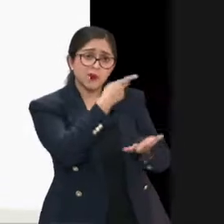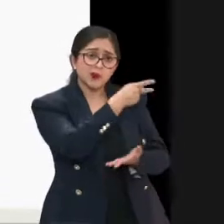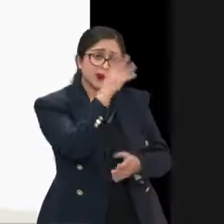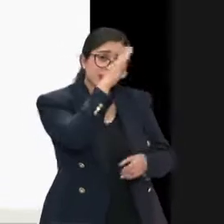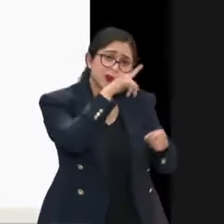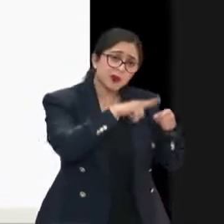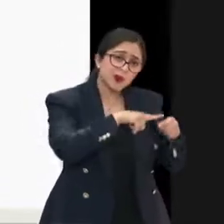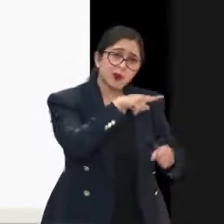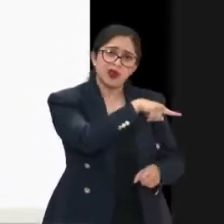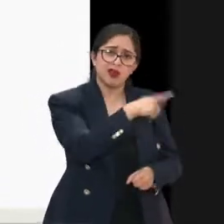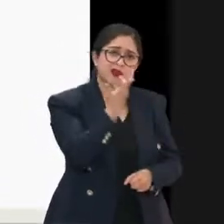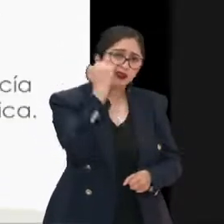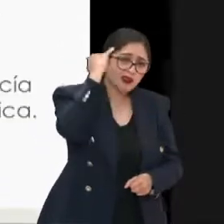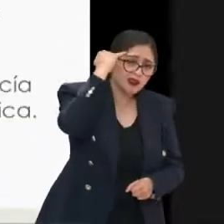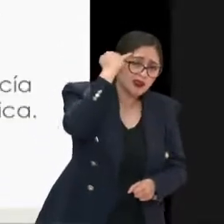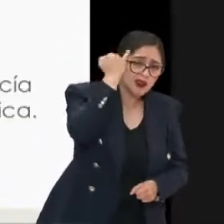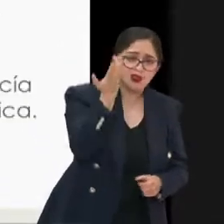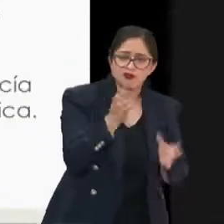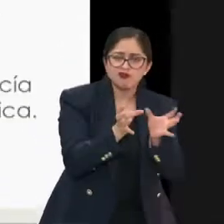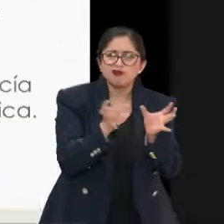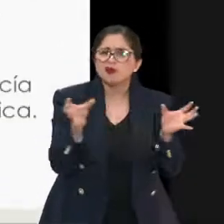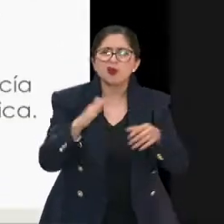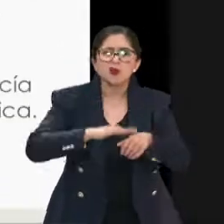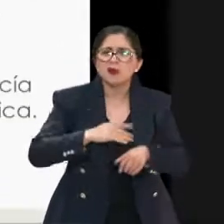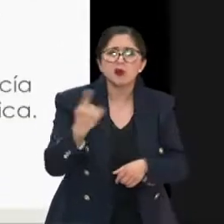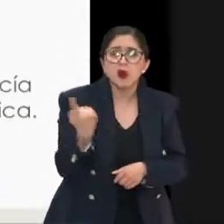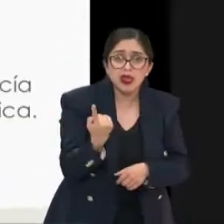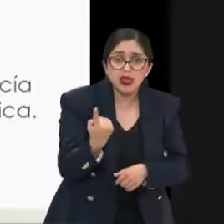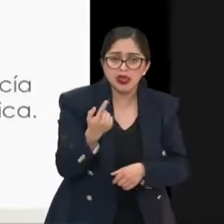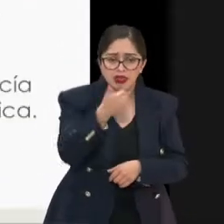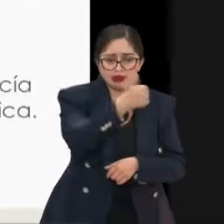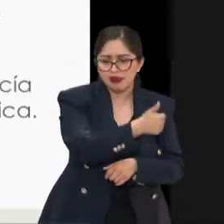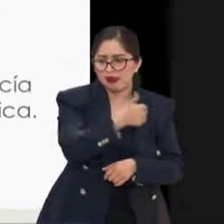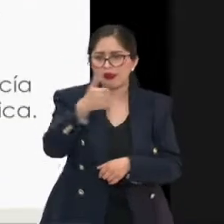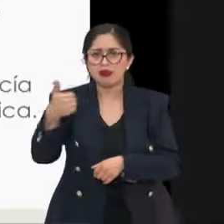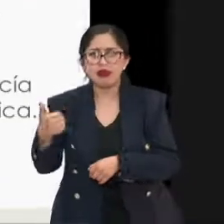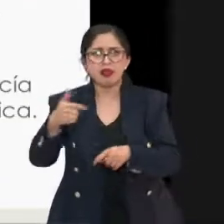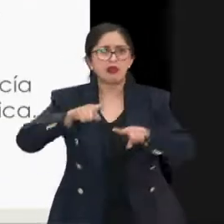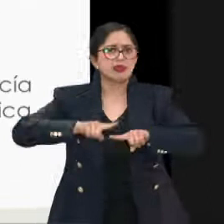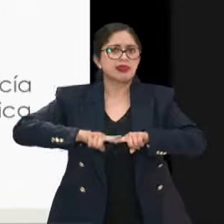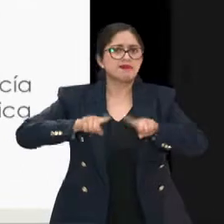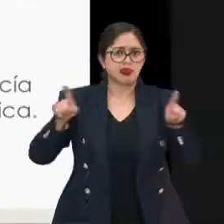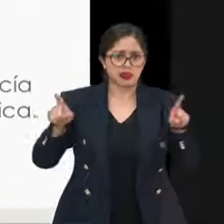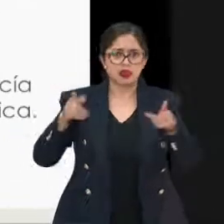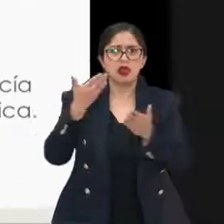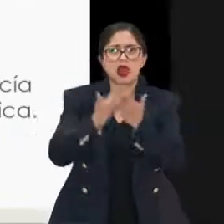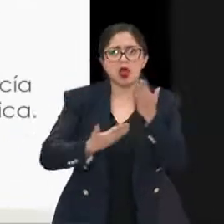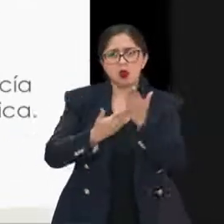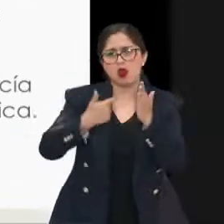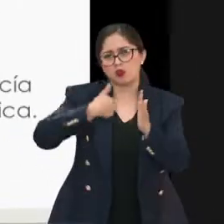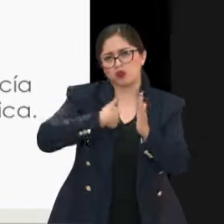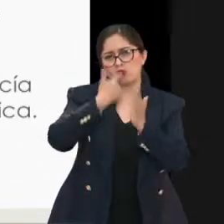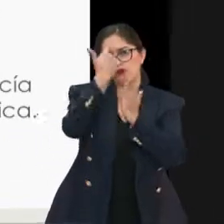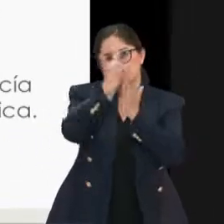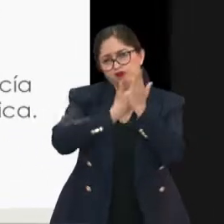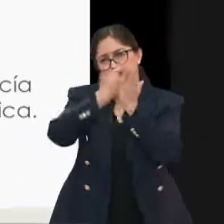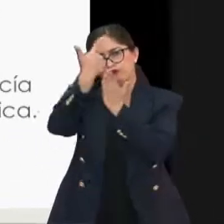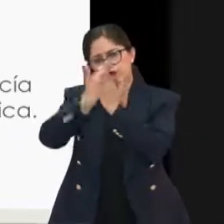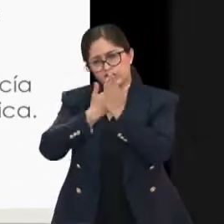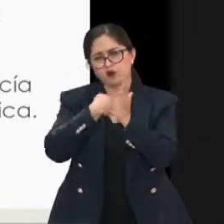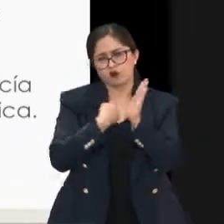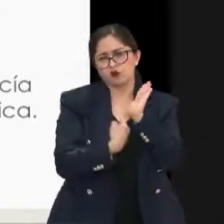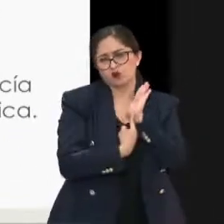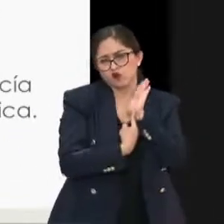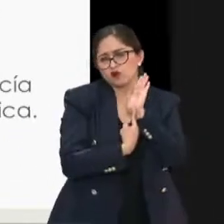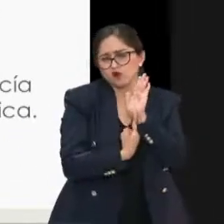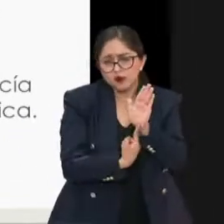the ethnicity more than with political platforms. Why? Because they have a differentiated common